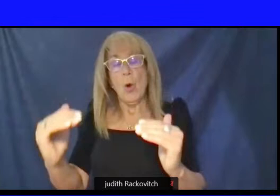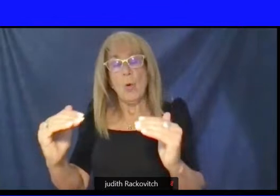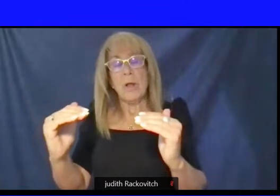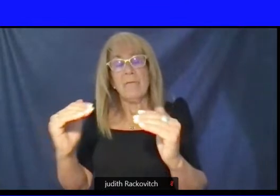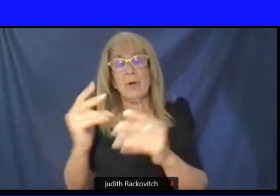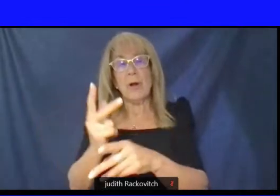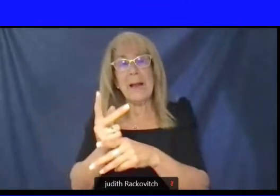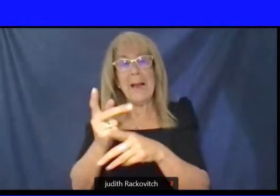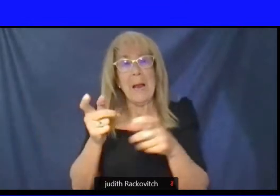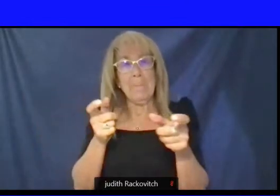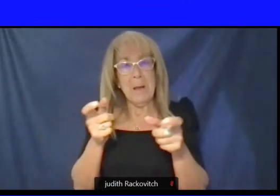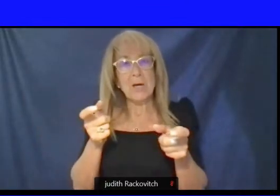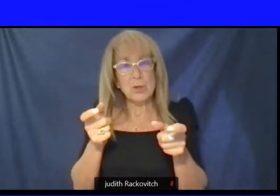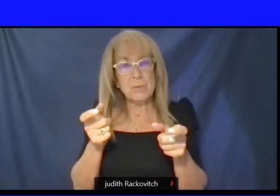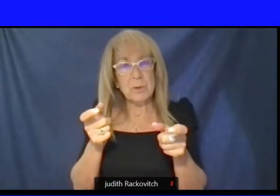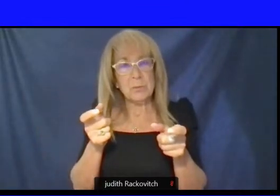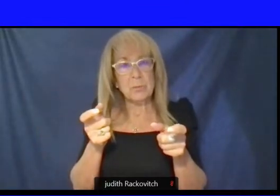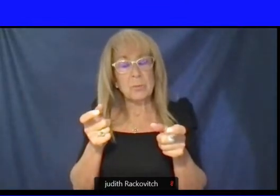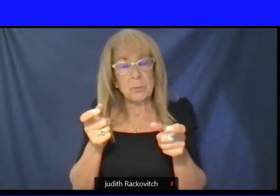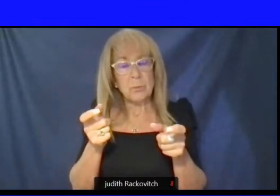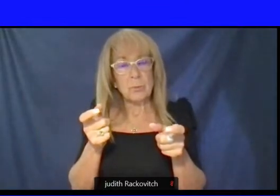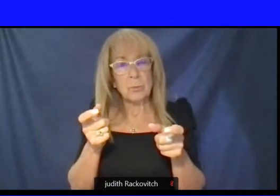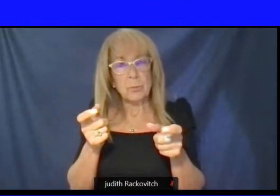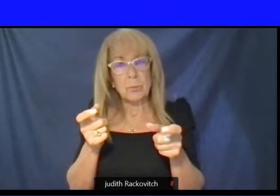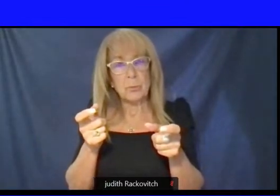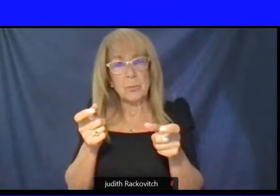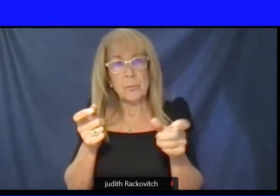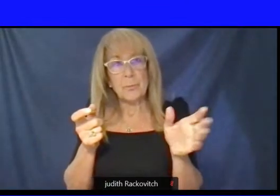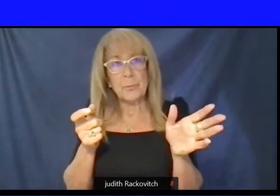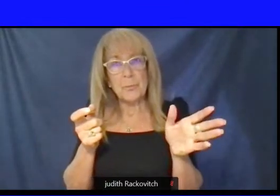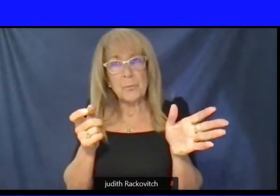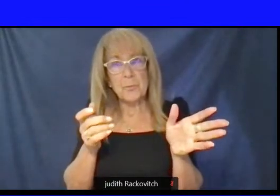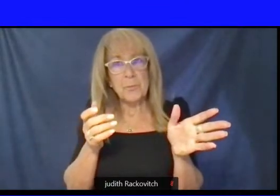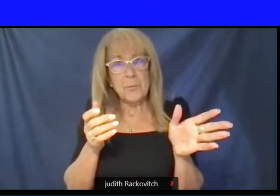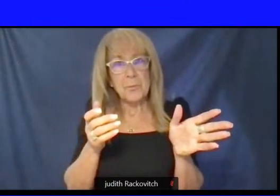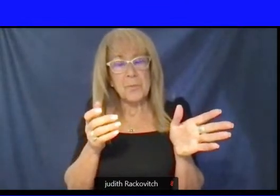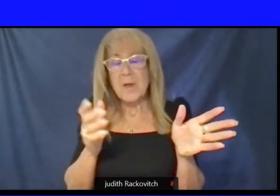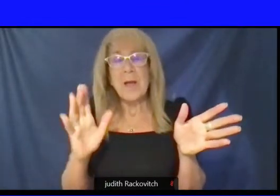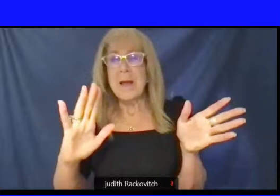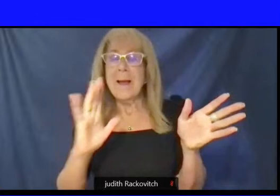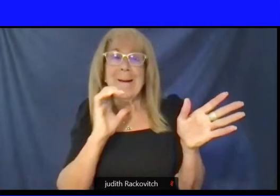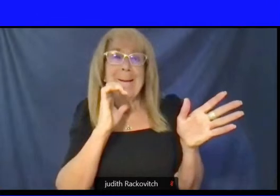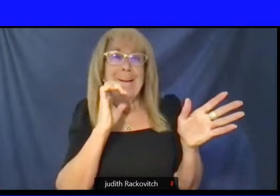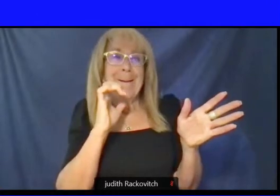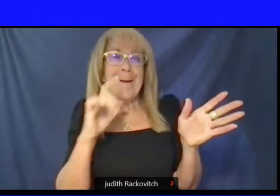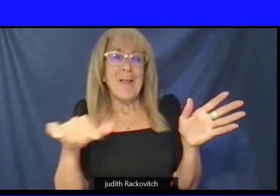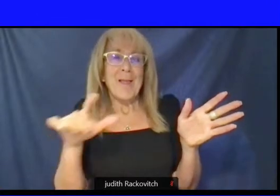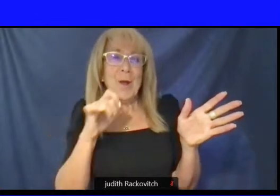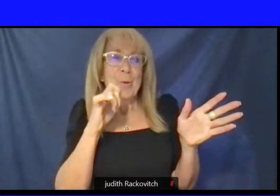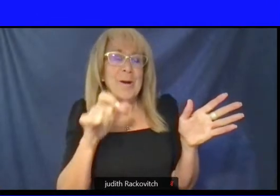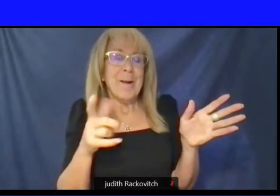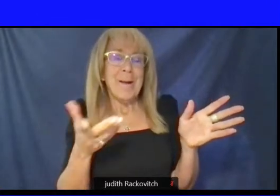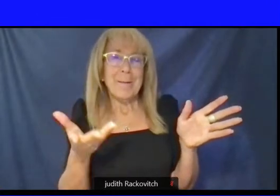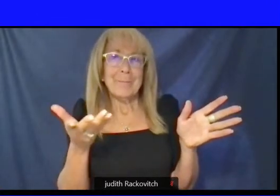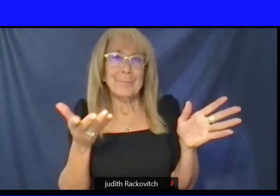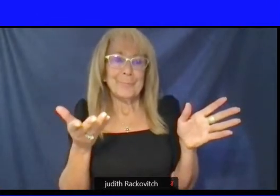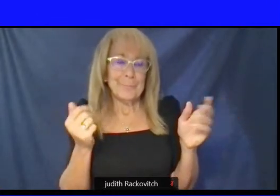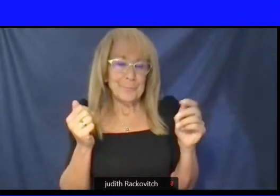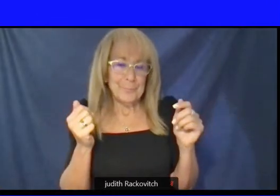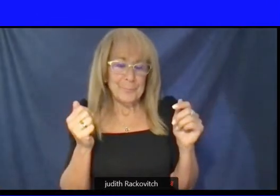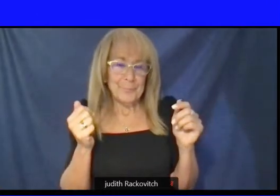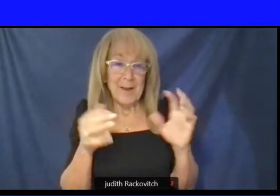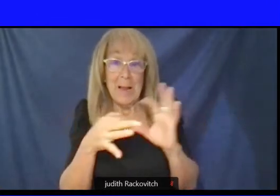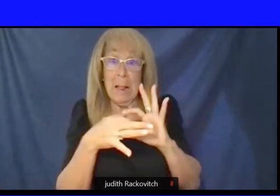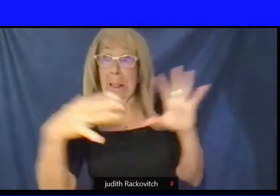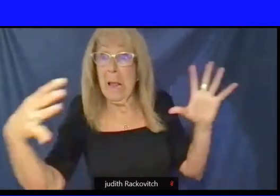then the program would work with that patient to get them housing or more stable housing. Yeah. If